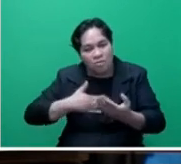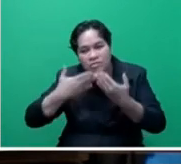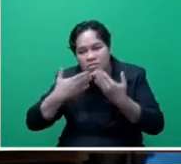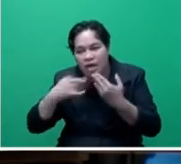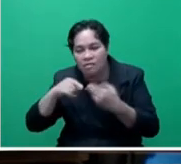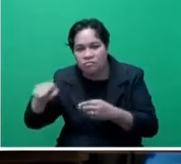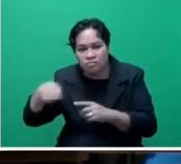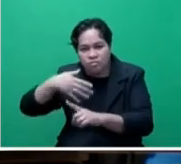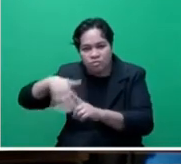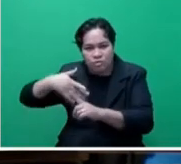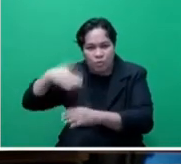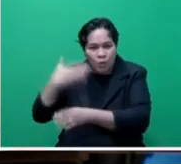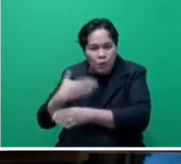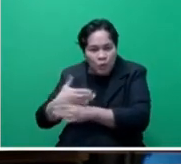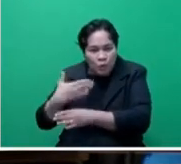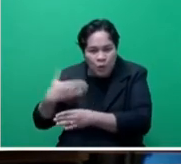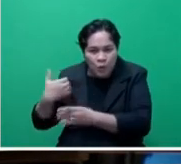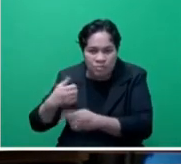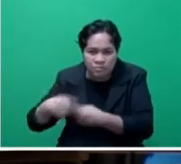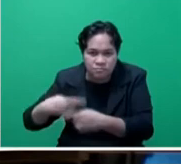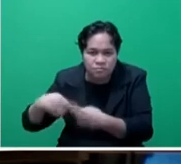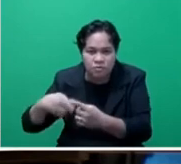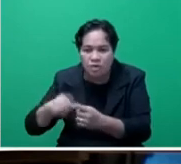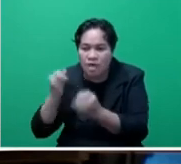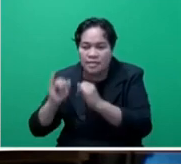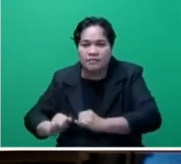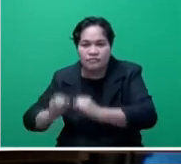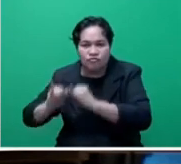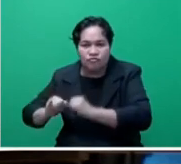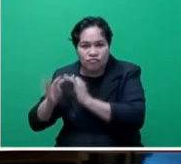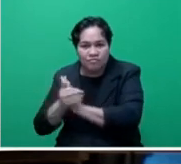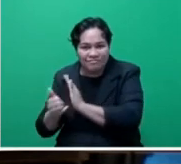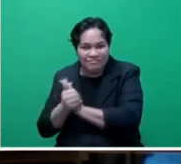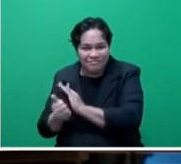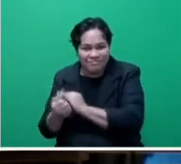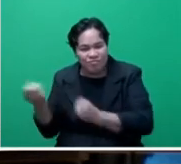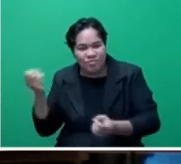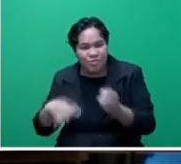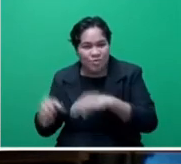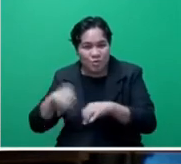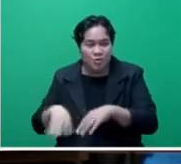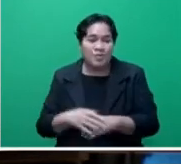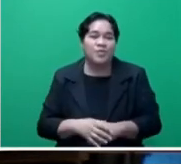legacy that they all have left behind in their individual capacities. Mr. Speaker,